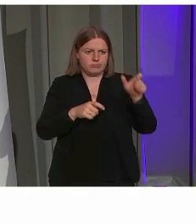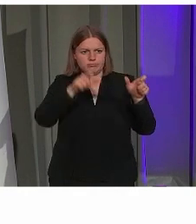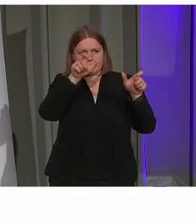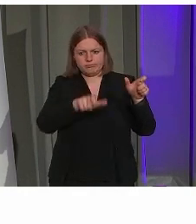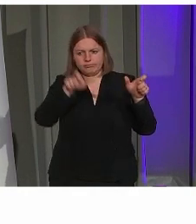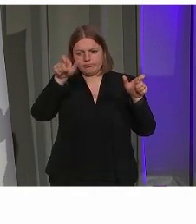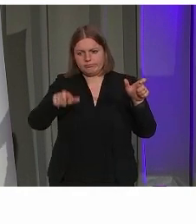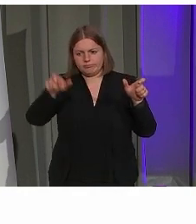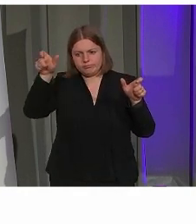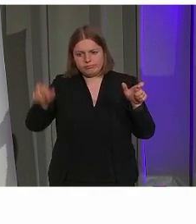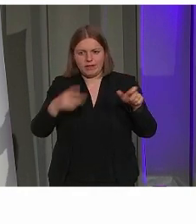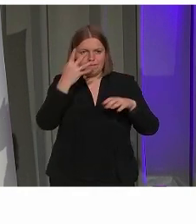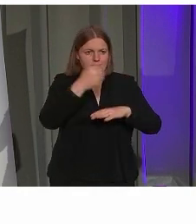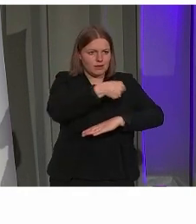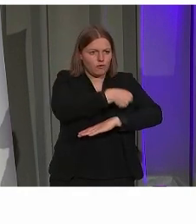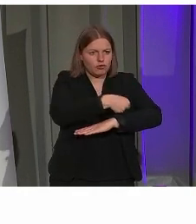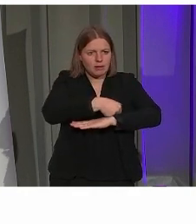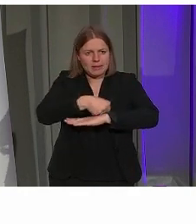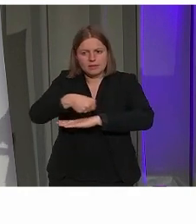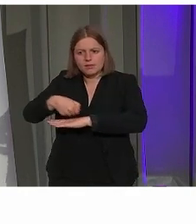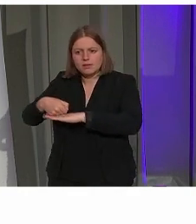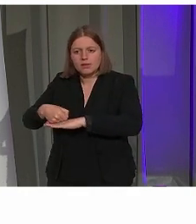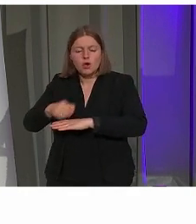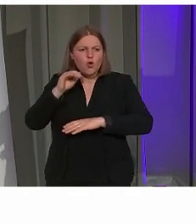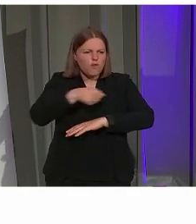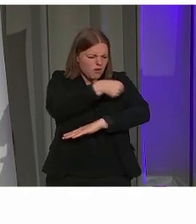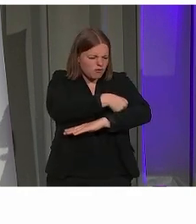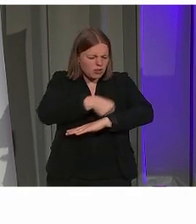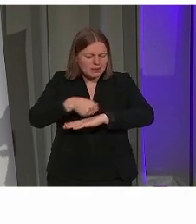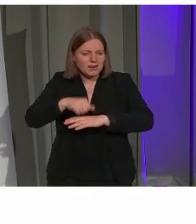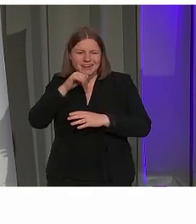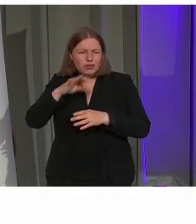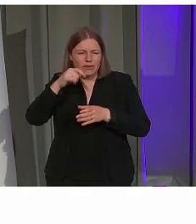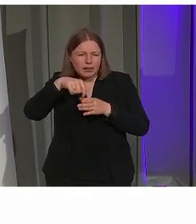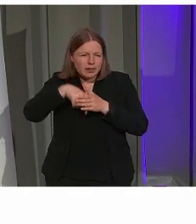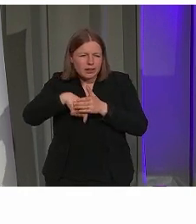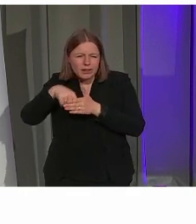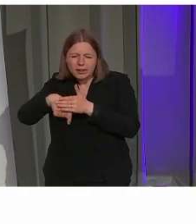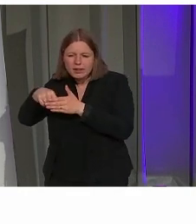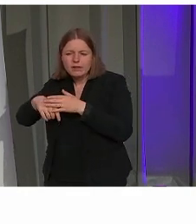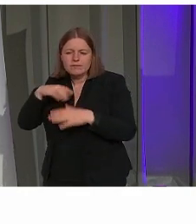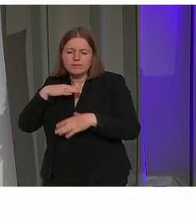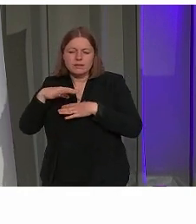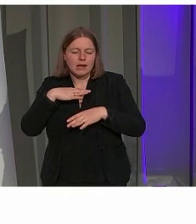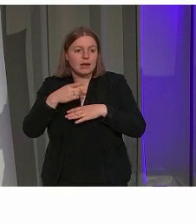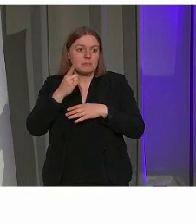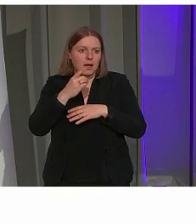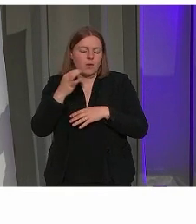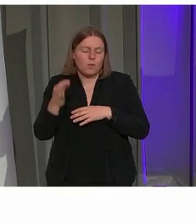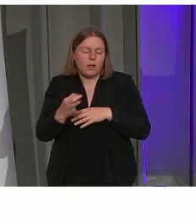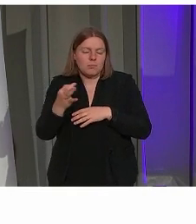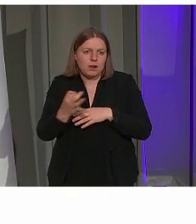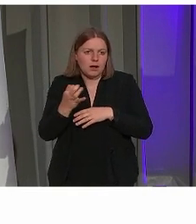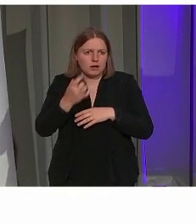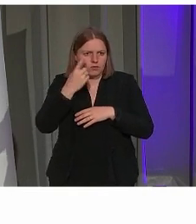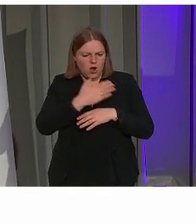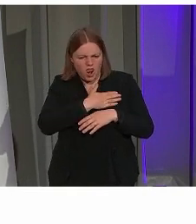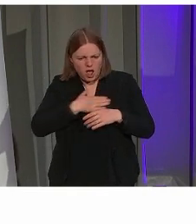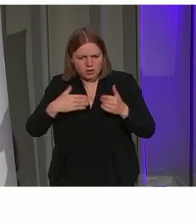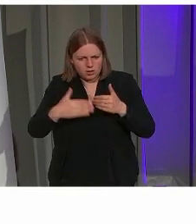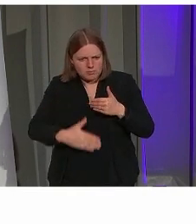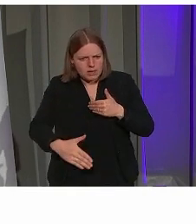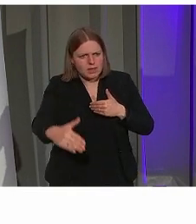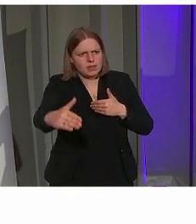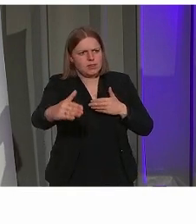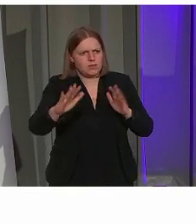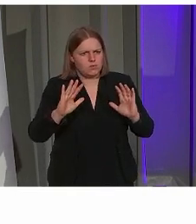4 thematic areas. I'm not going to talk about the 4 fundamentals that much, but they are